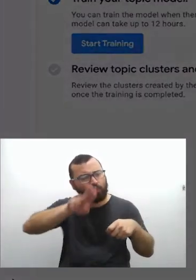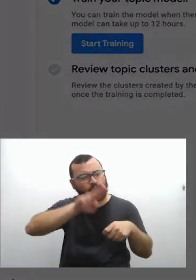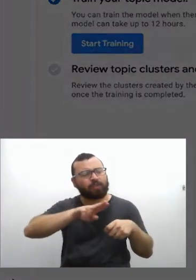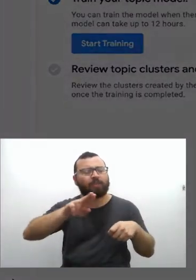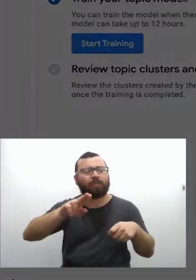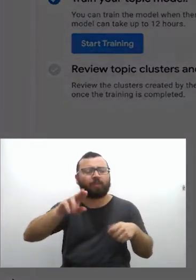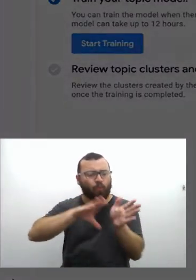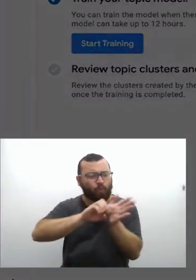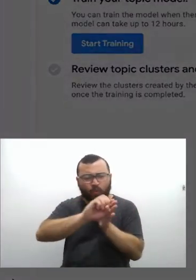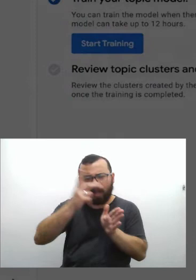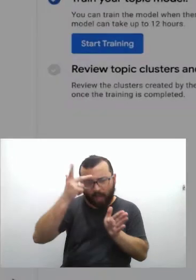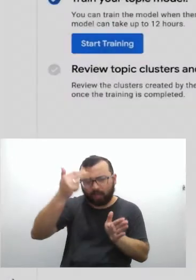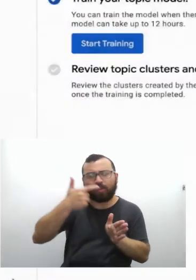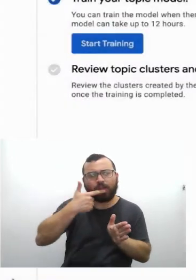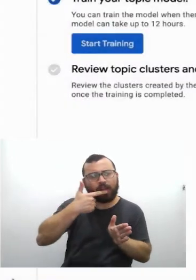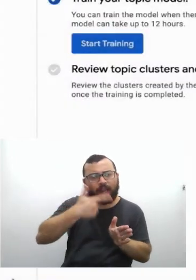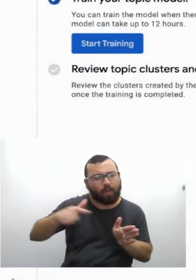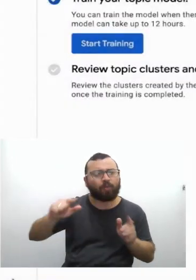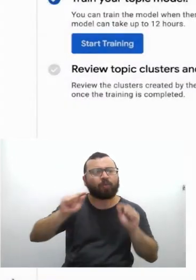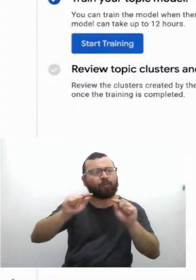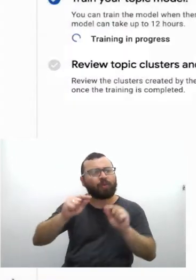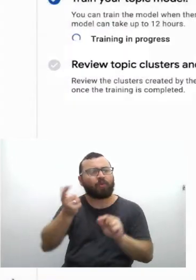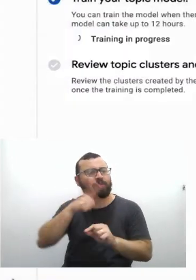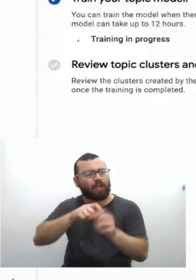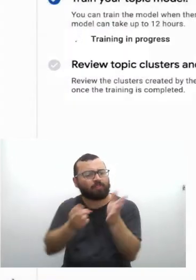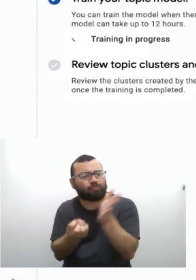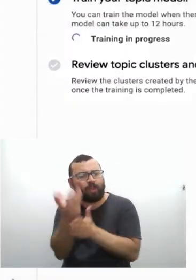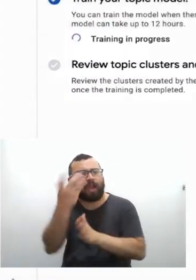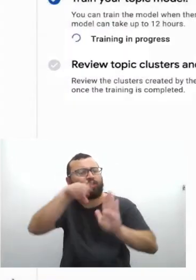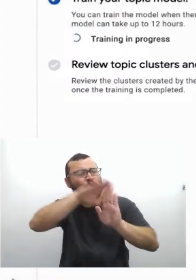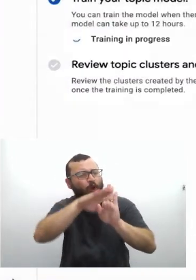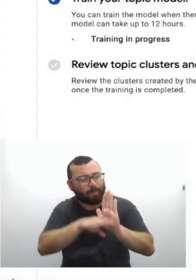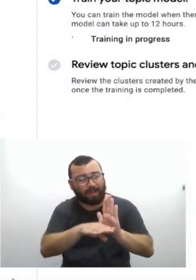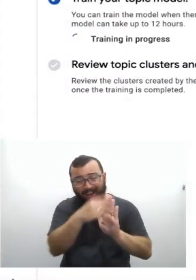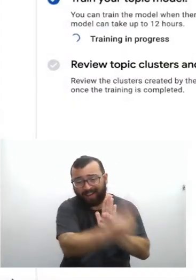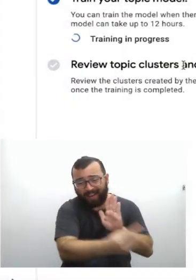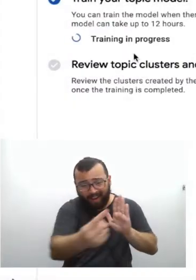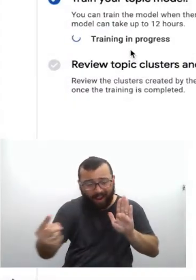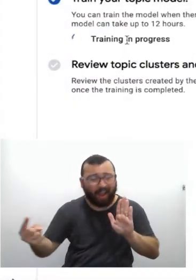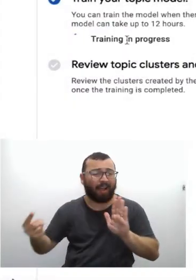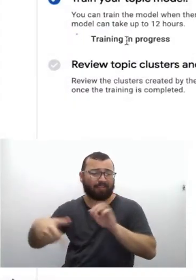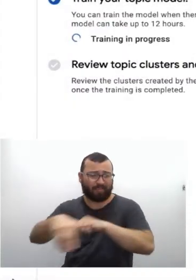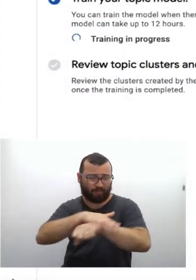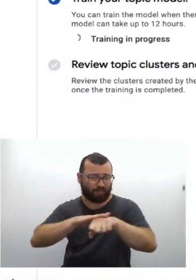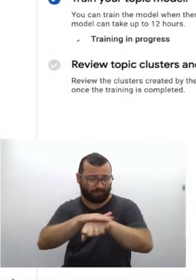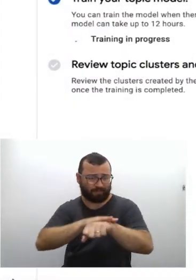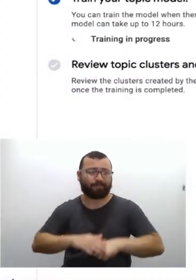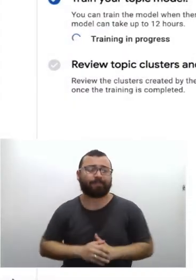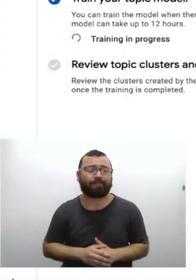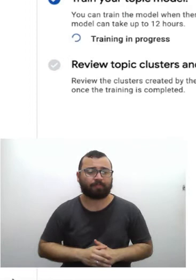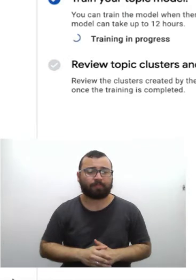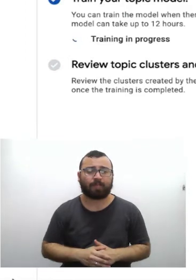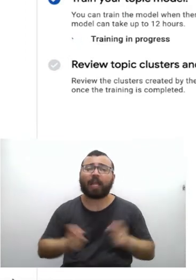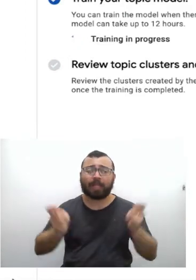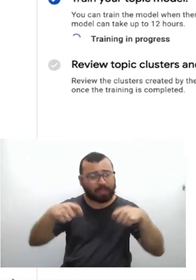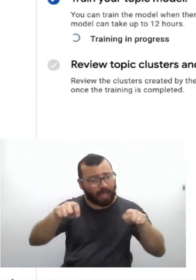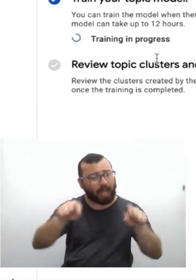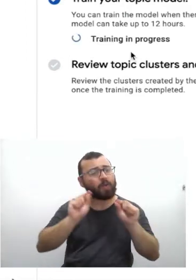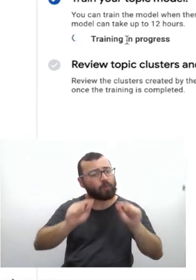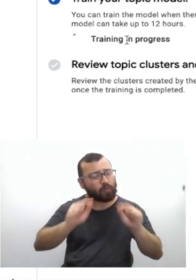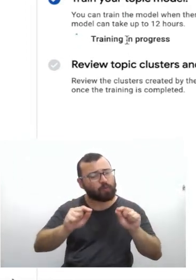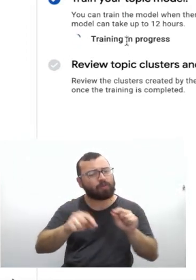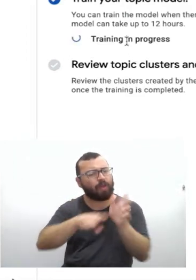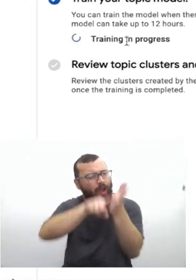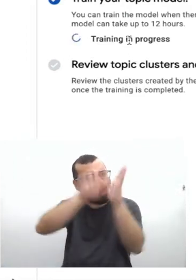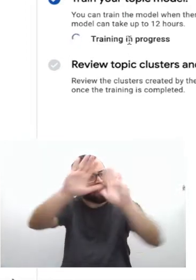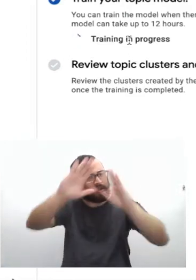language processing to generate primary topics for each conversation in your dataset. You can deploy the model to